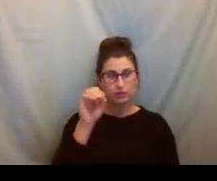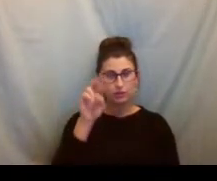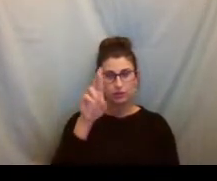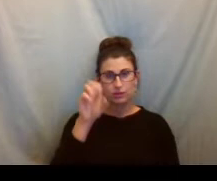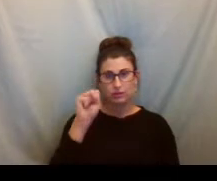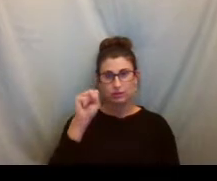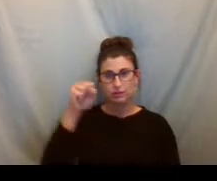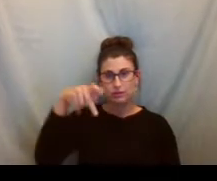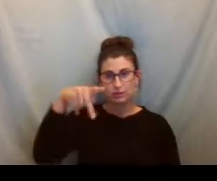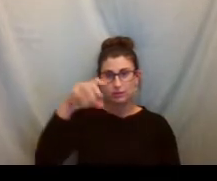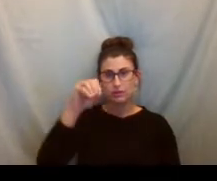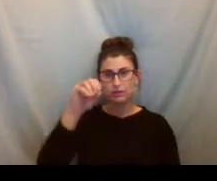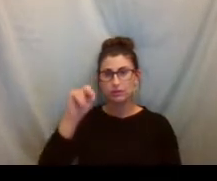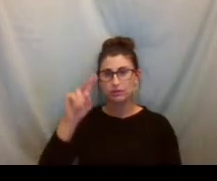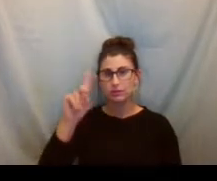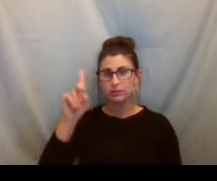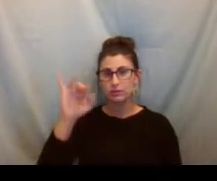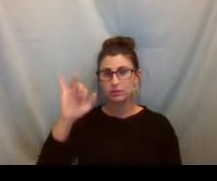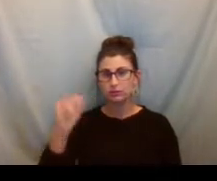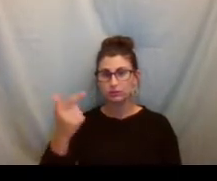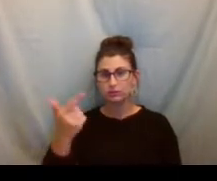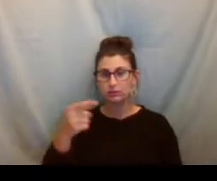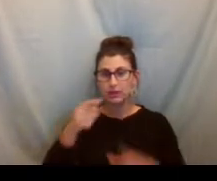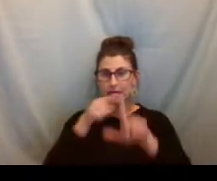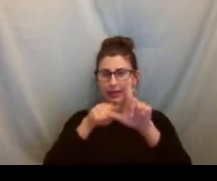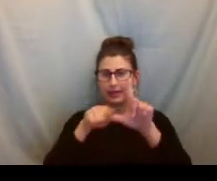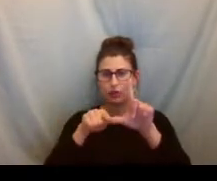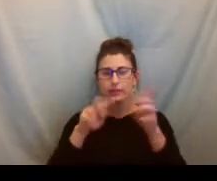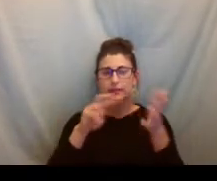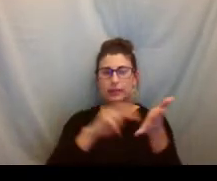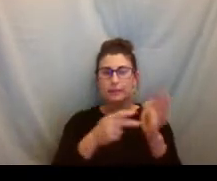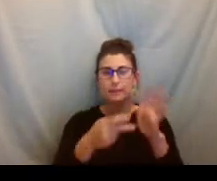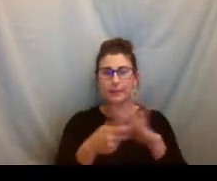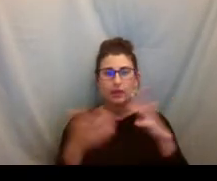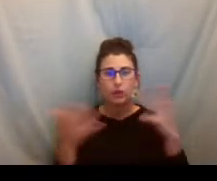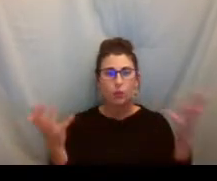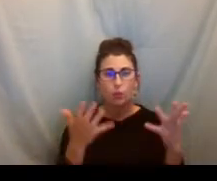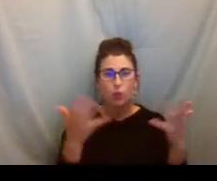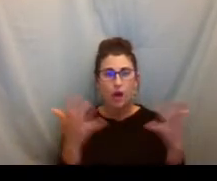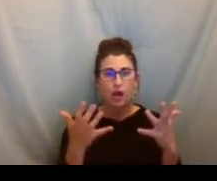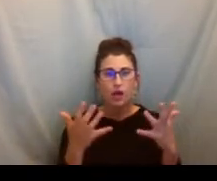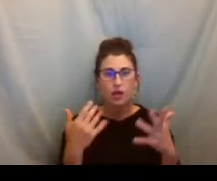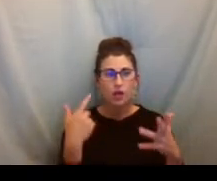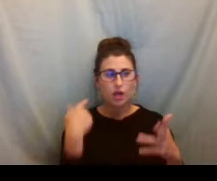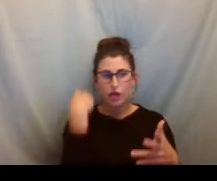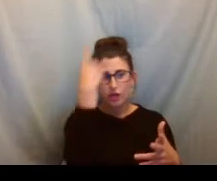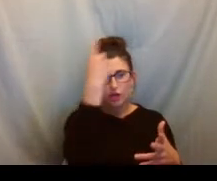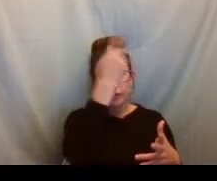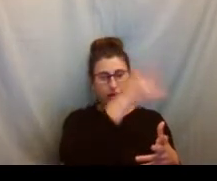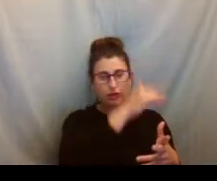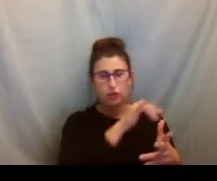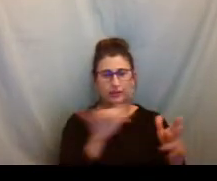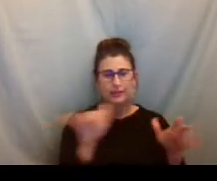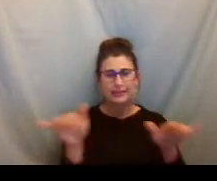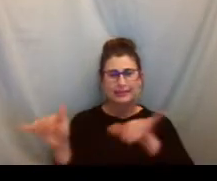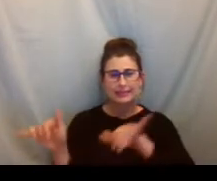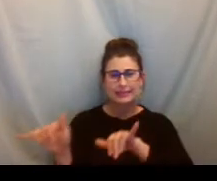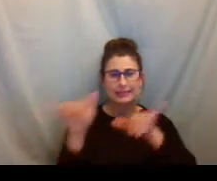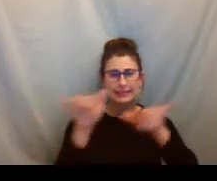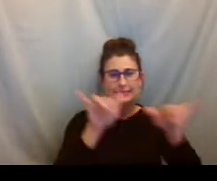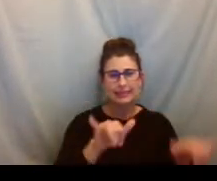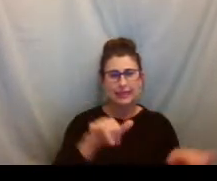corresponding angles. Okay, they are angles that are in the same position when